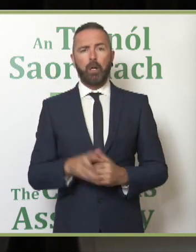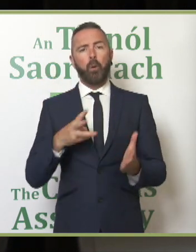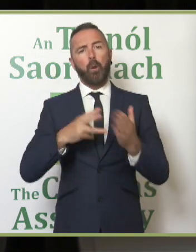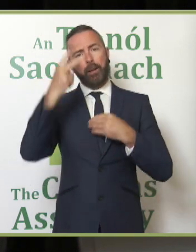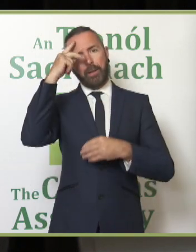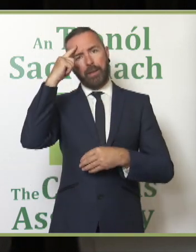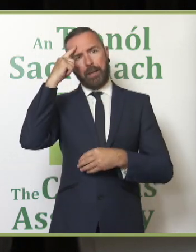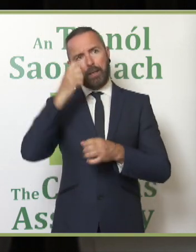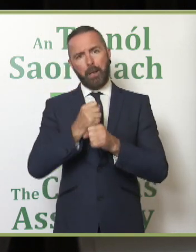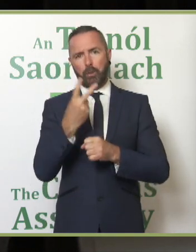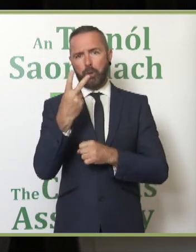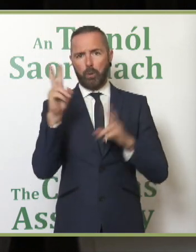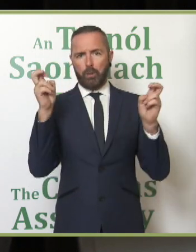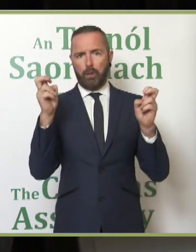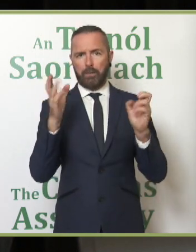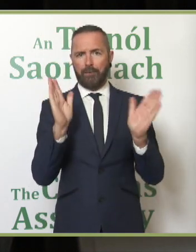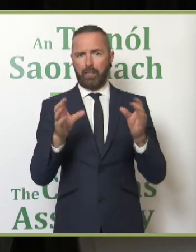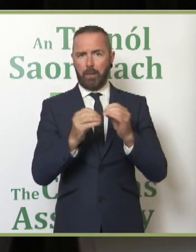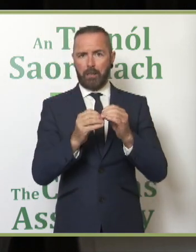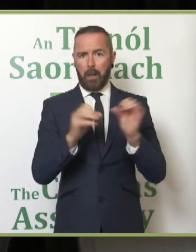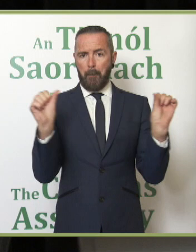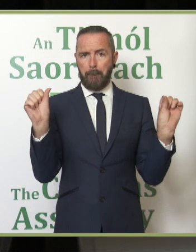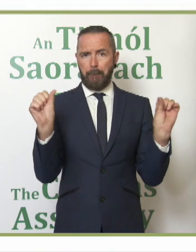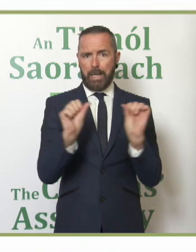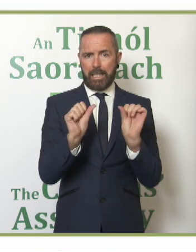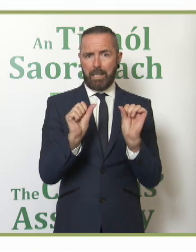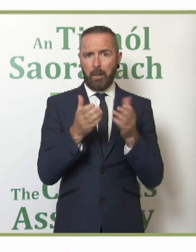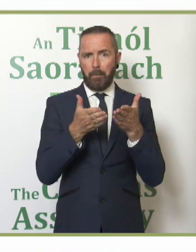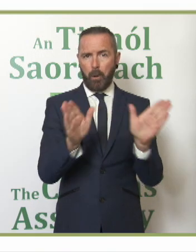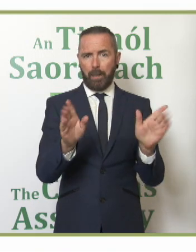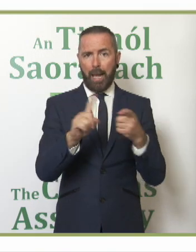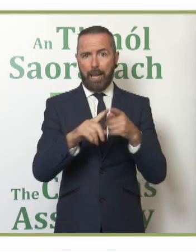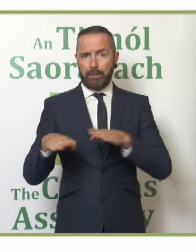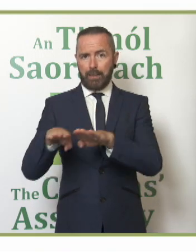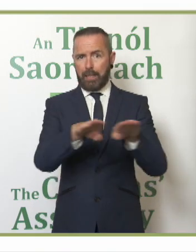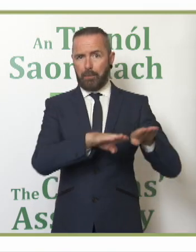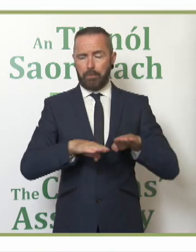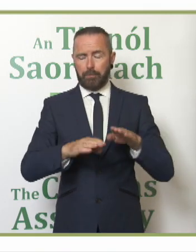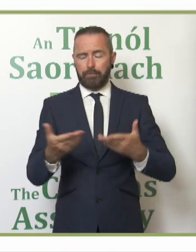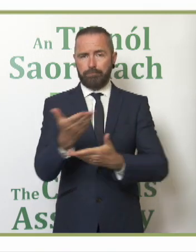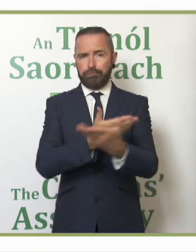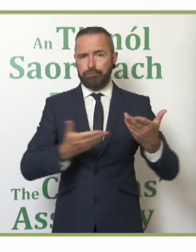terms that I've mentioned here, mini-public and deliberate,